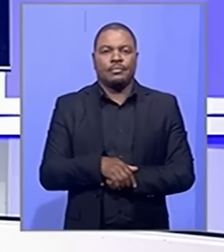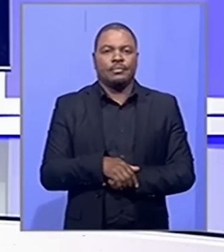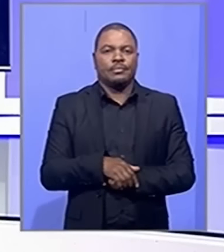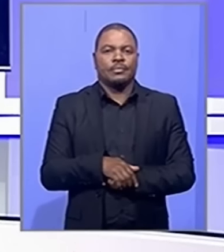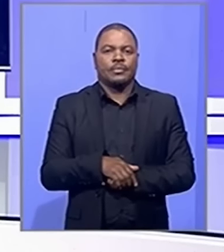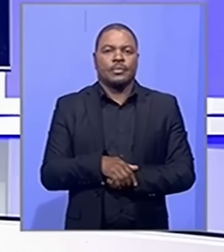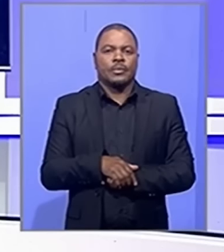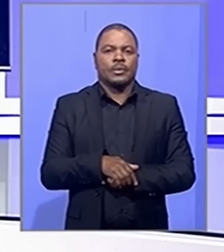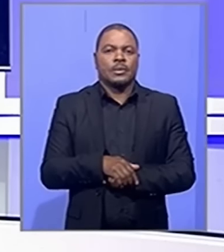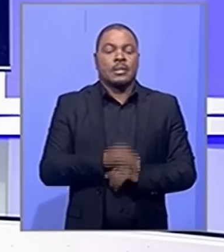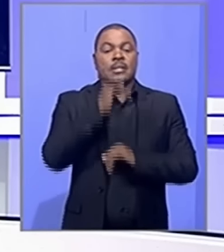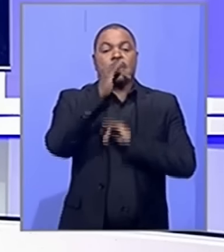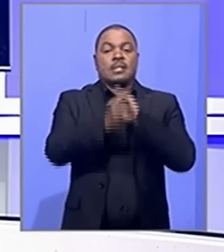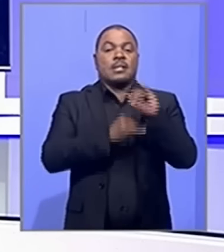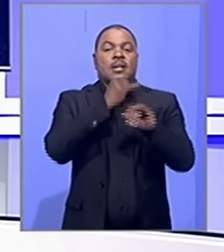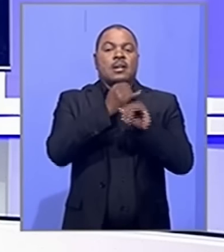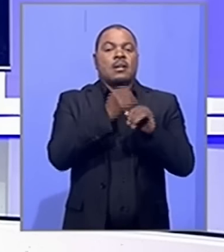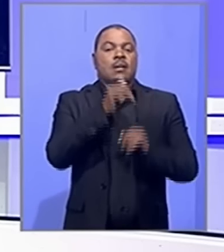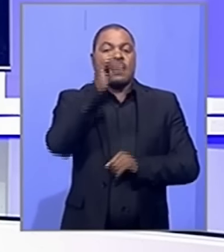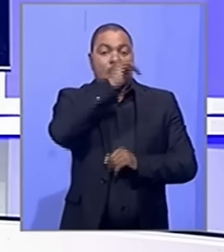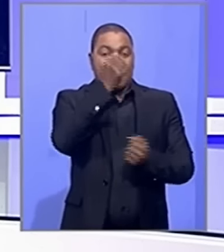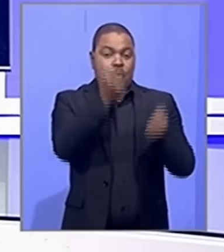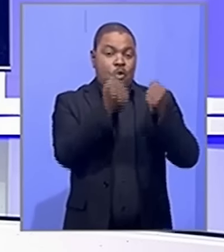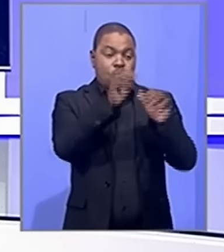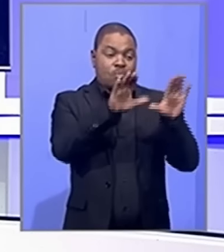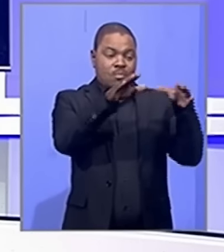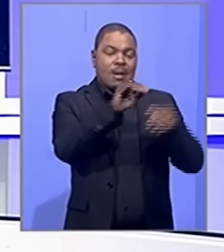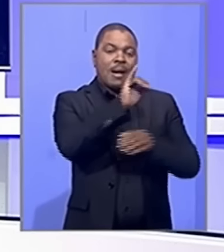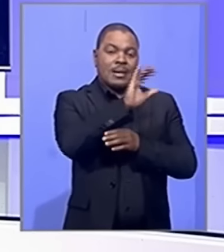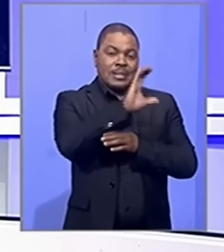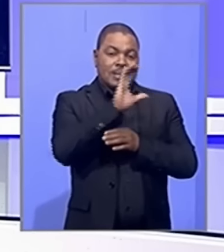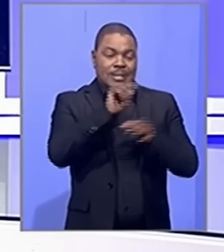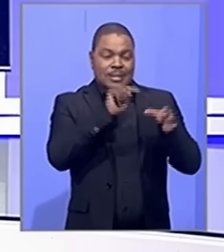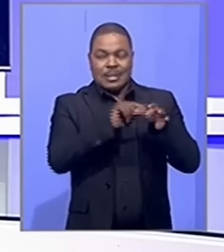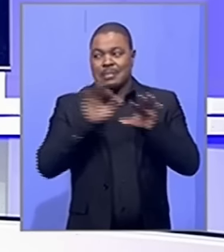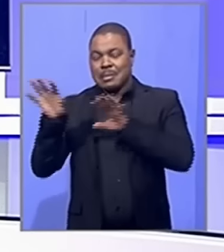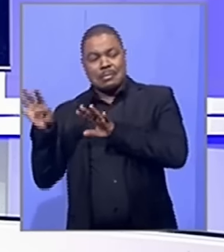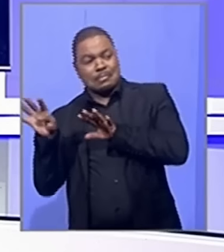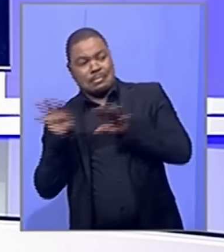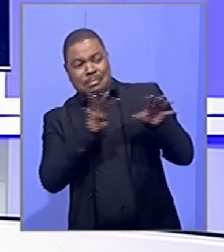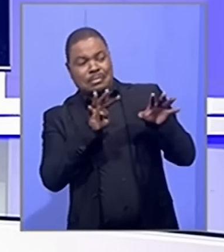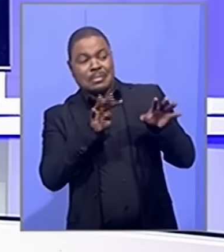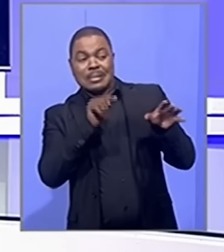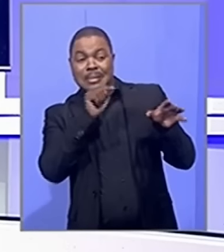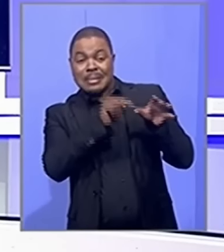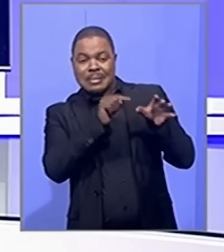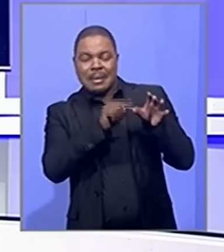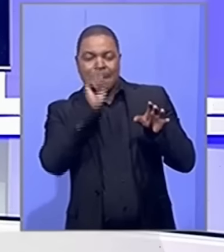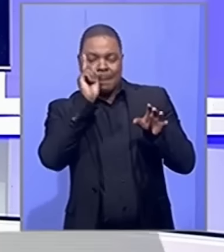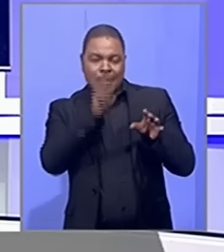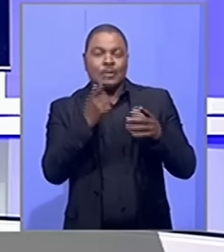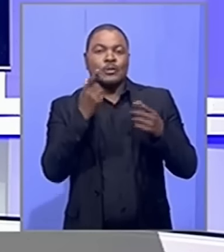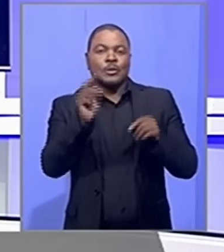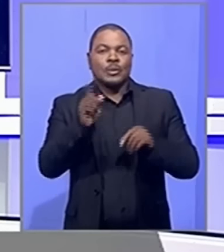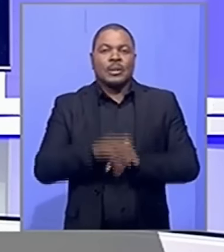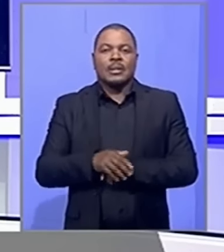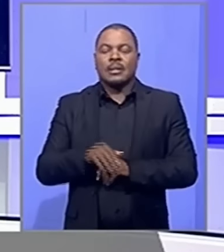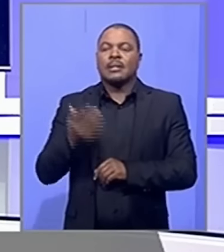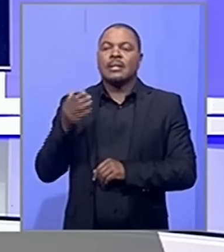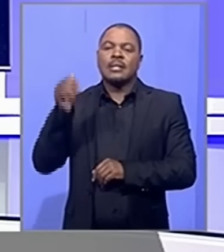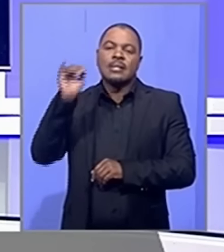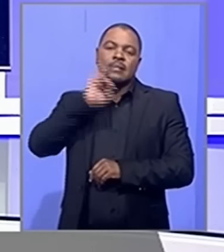Lekgotla la ditlolo tsa molao la matjhaba ICC le shebilwe ka leihlo le ntjhotjho hore le ntshe lengolo la ho tshwarwa ha